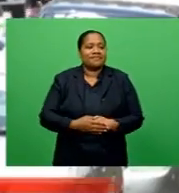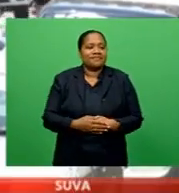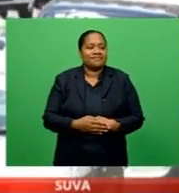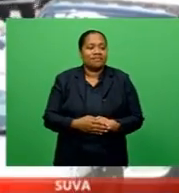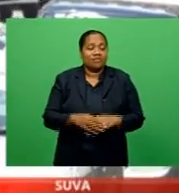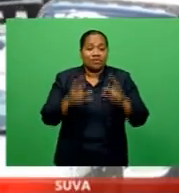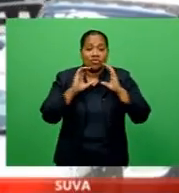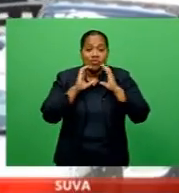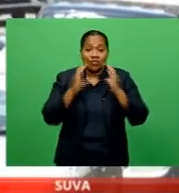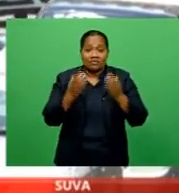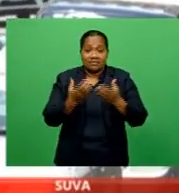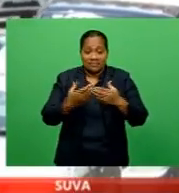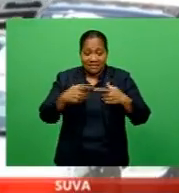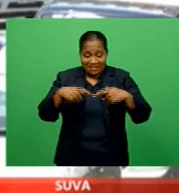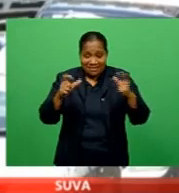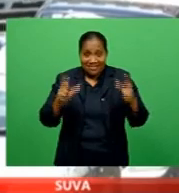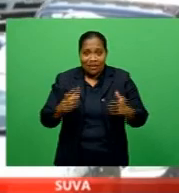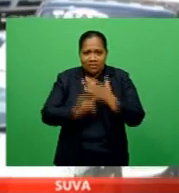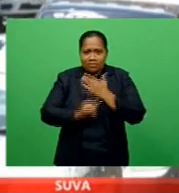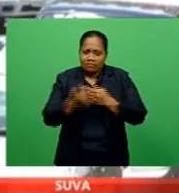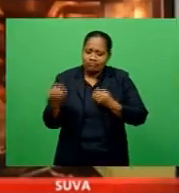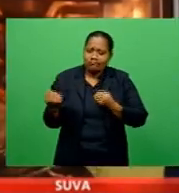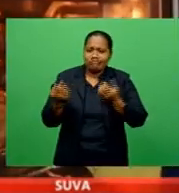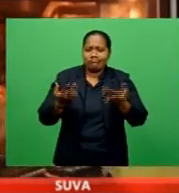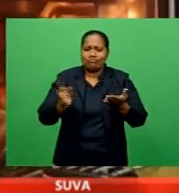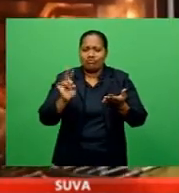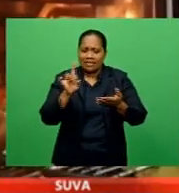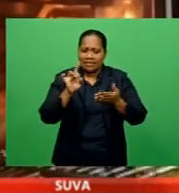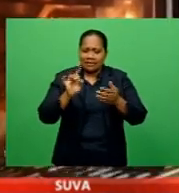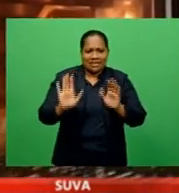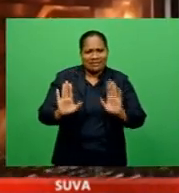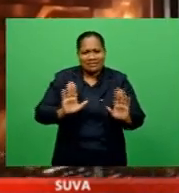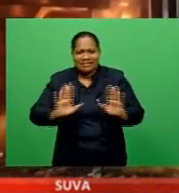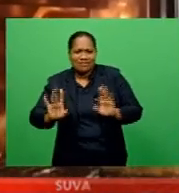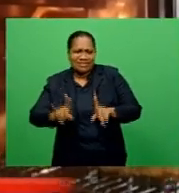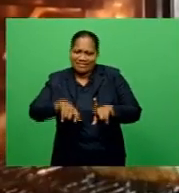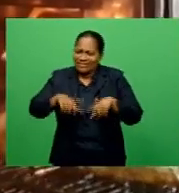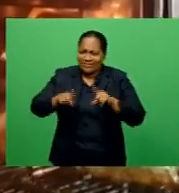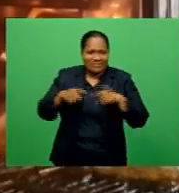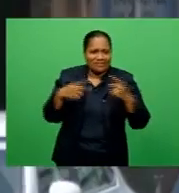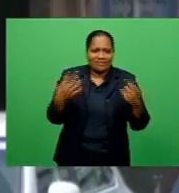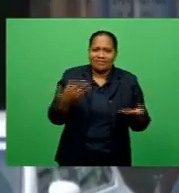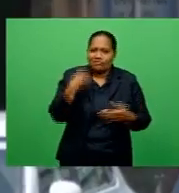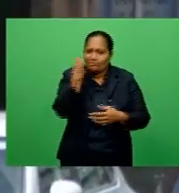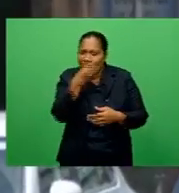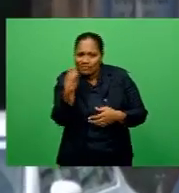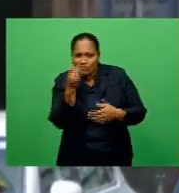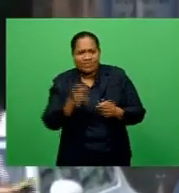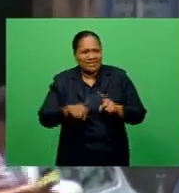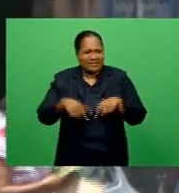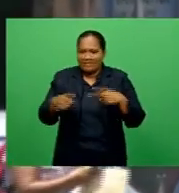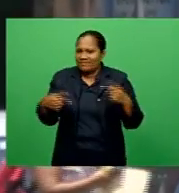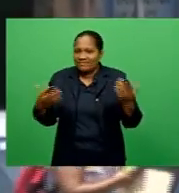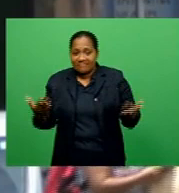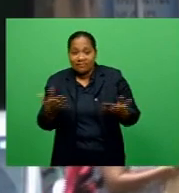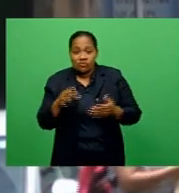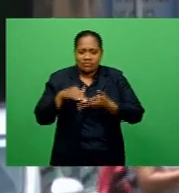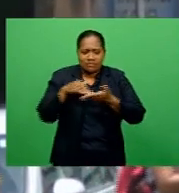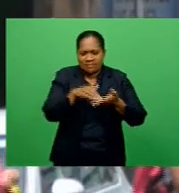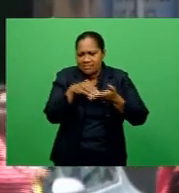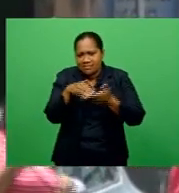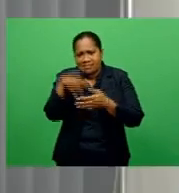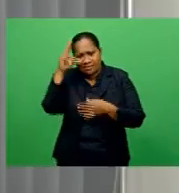Christmas in the city will provide entertainment, food stalls and affordable and quality goods to help Fijians during these